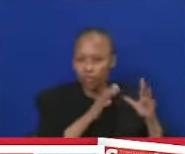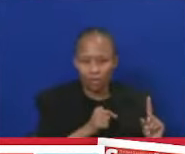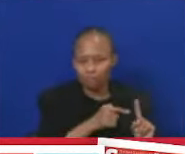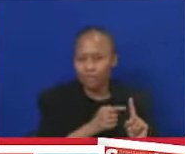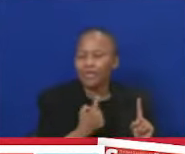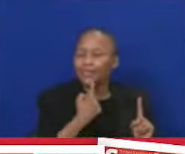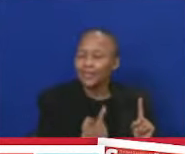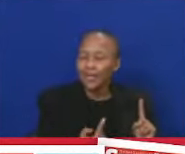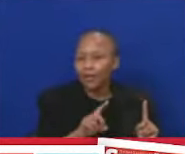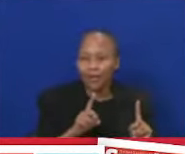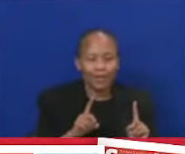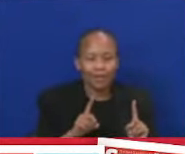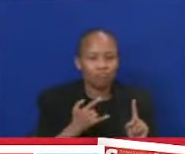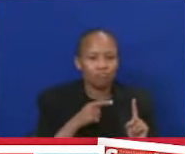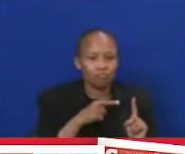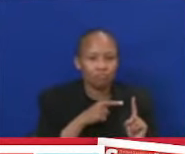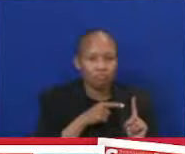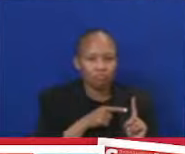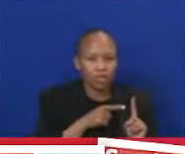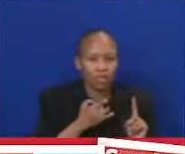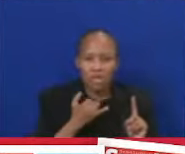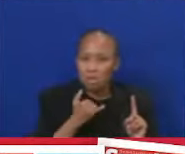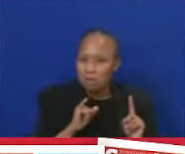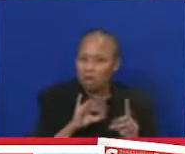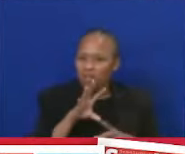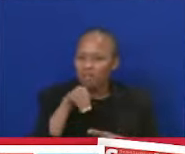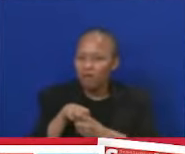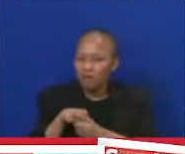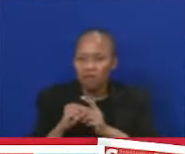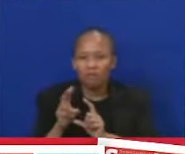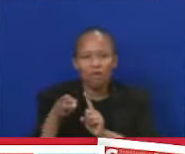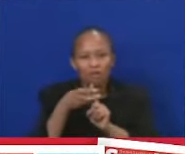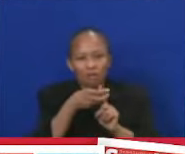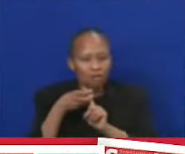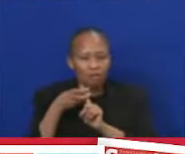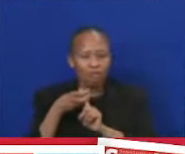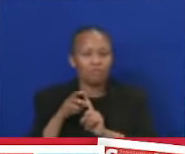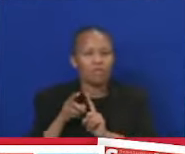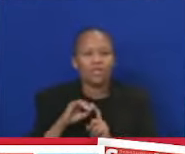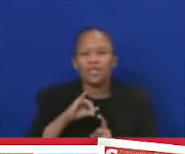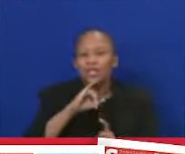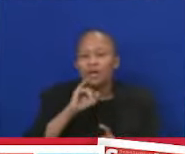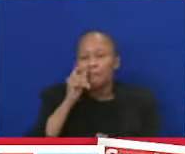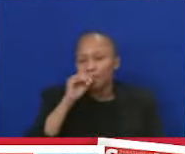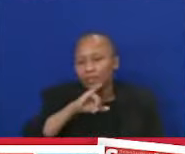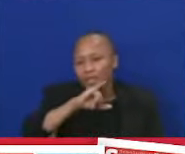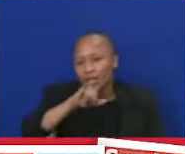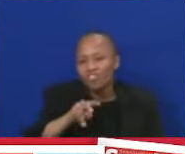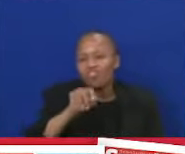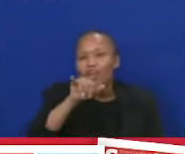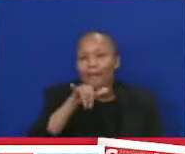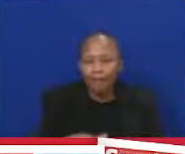with the kidnapping of either Mr. Bushuha